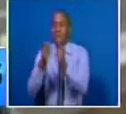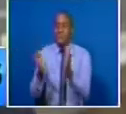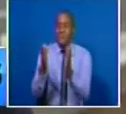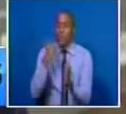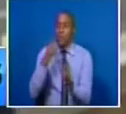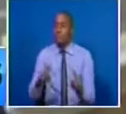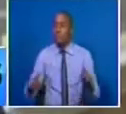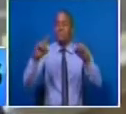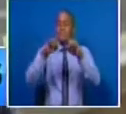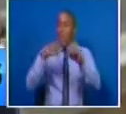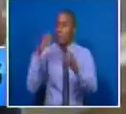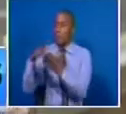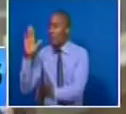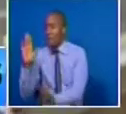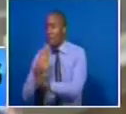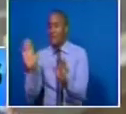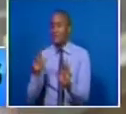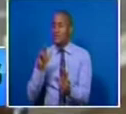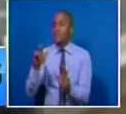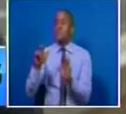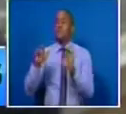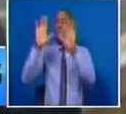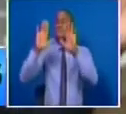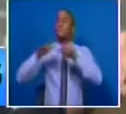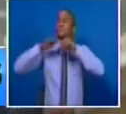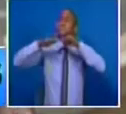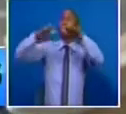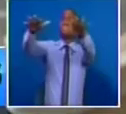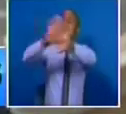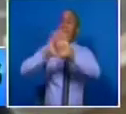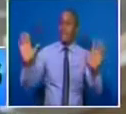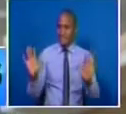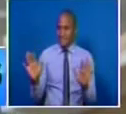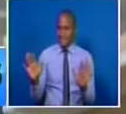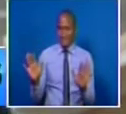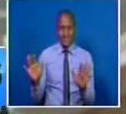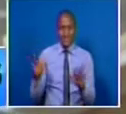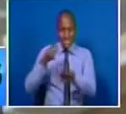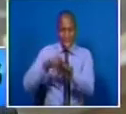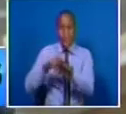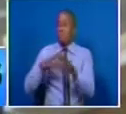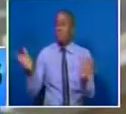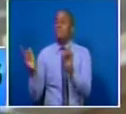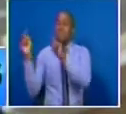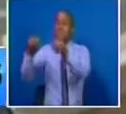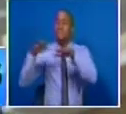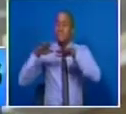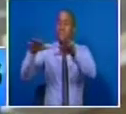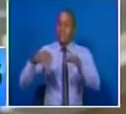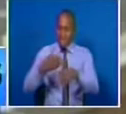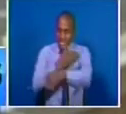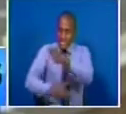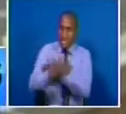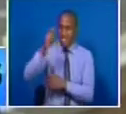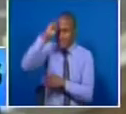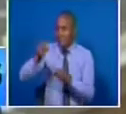mob. How many, how big your rally can be. I mean, and you can see the rallies. The rallies, people are mobilized to attend the rallies. They are branded as a show